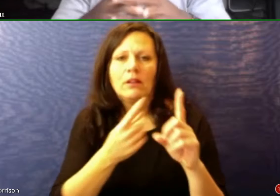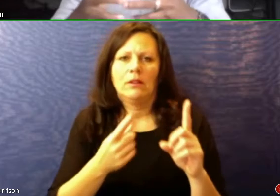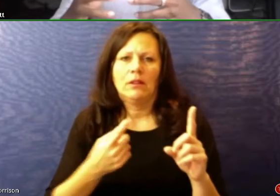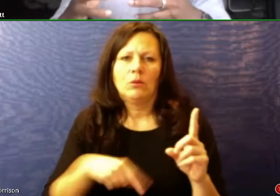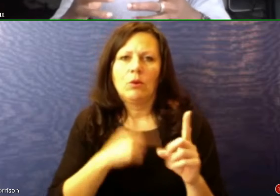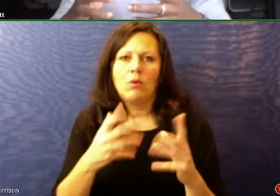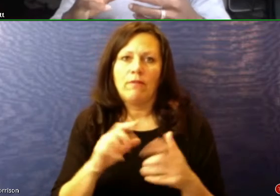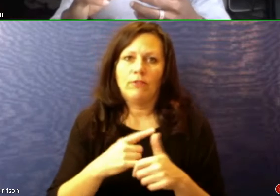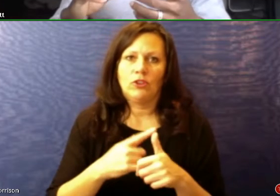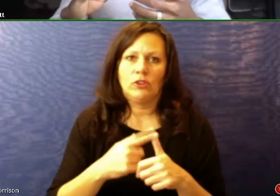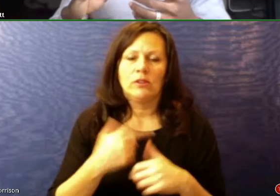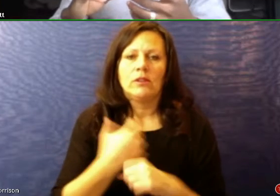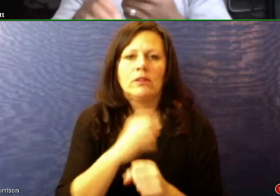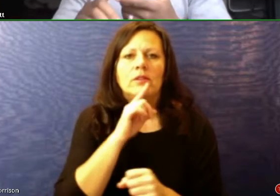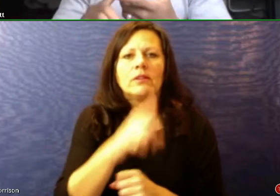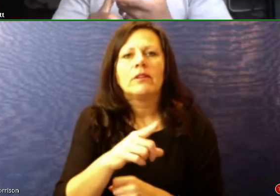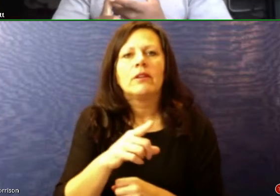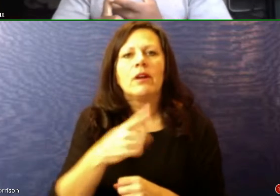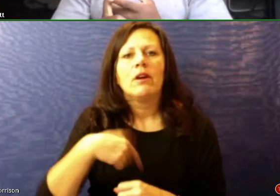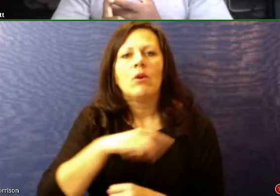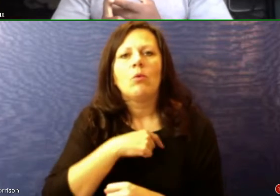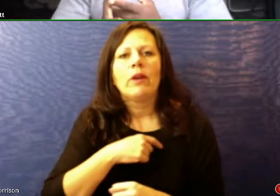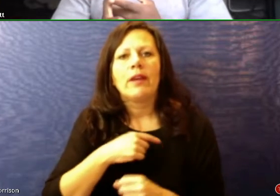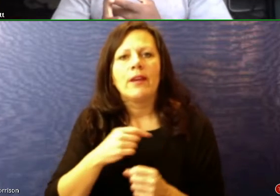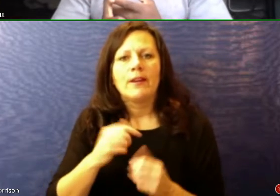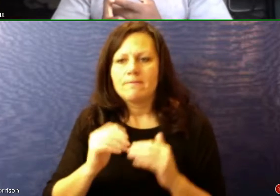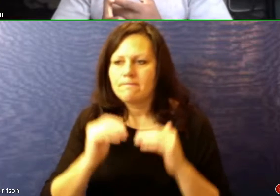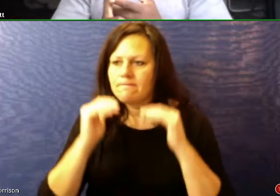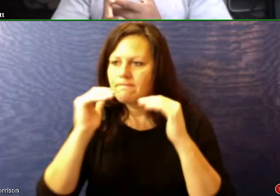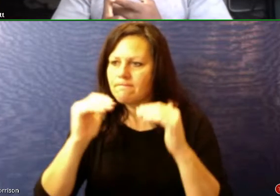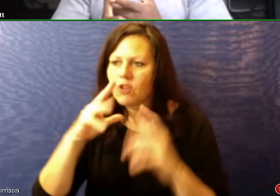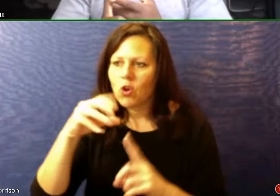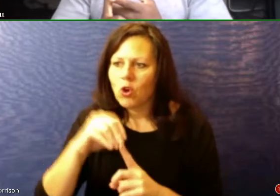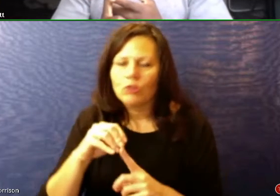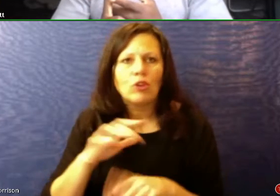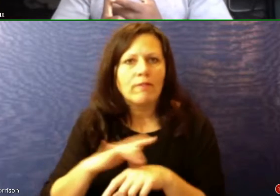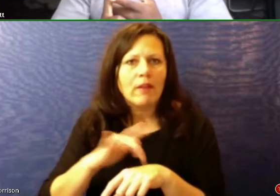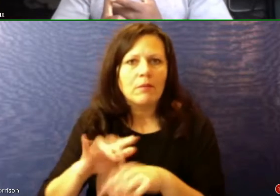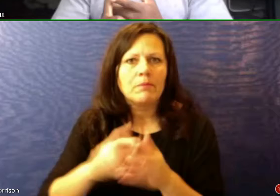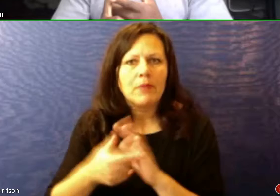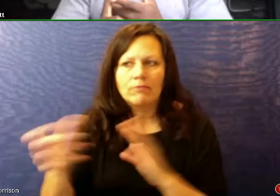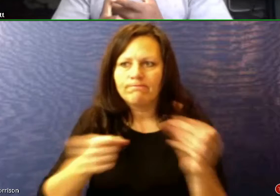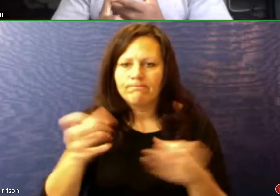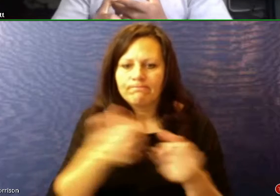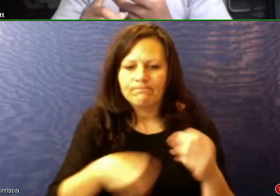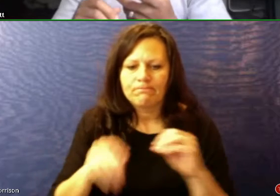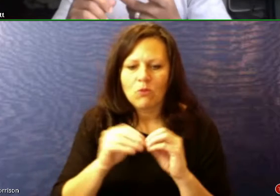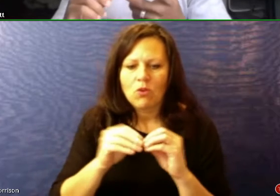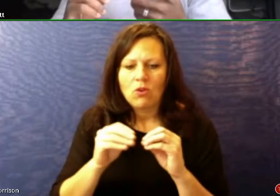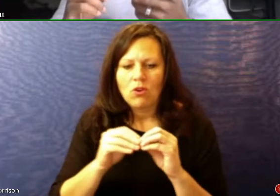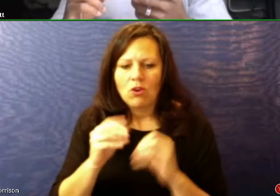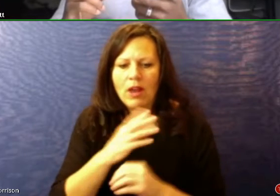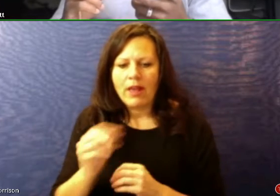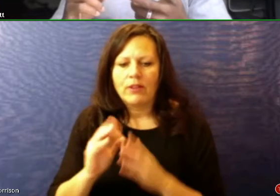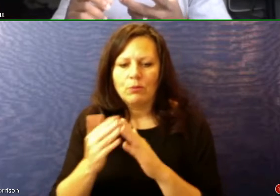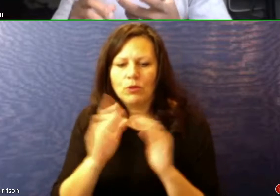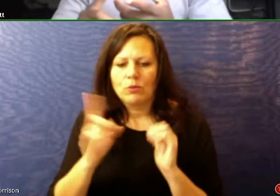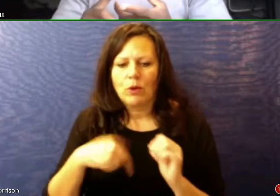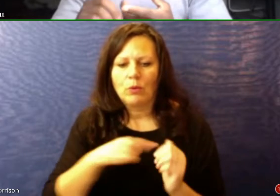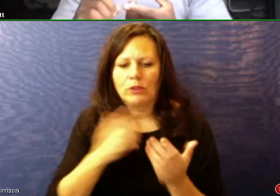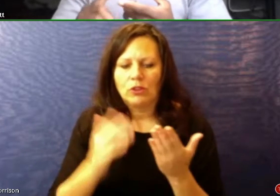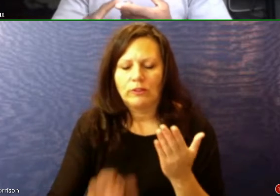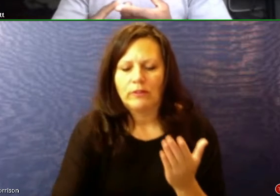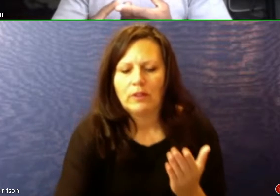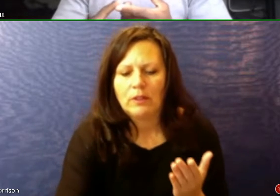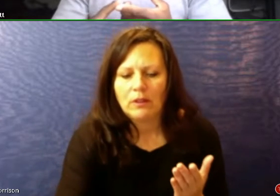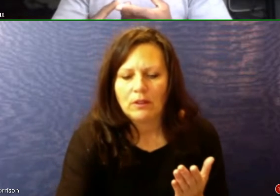and foremost that we advance the cultural availability of hockey, right, in the communities that we serve. And we want